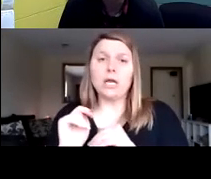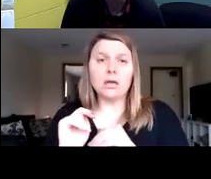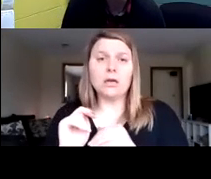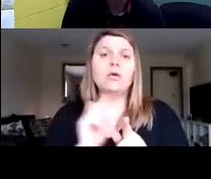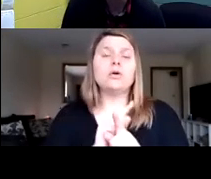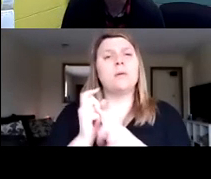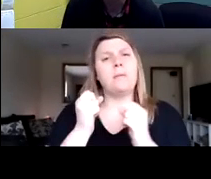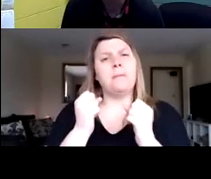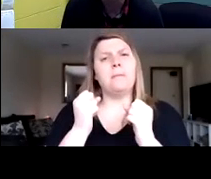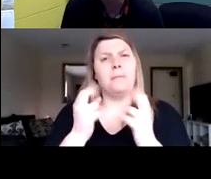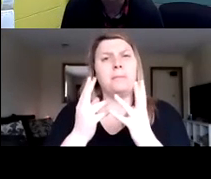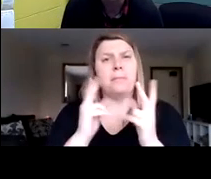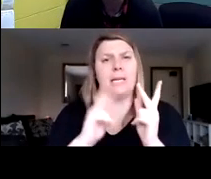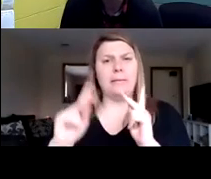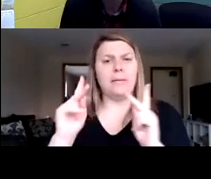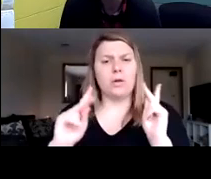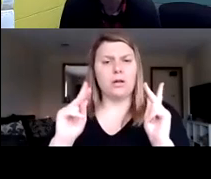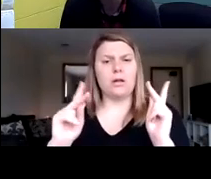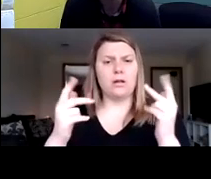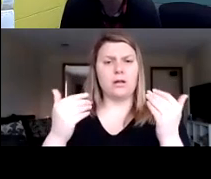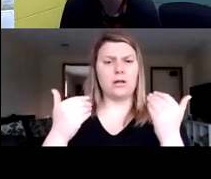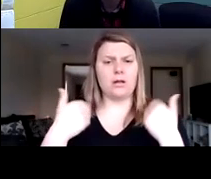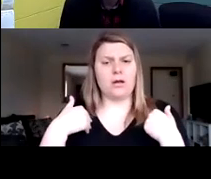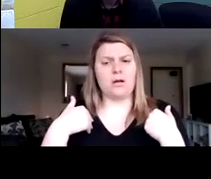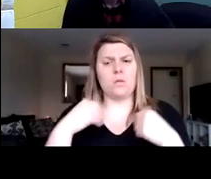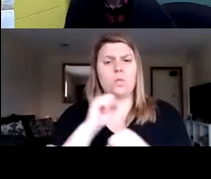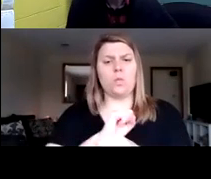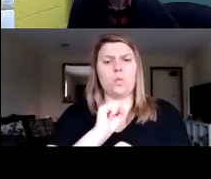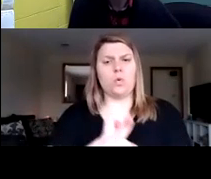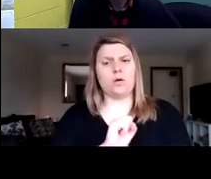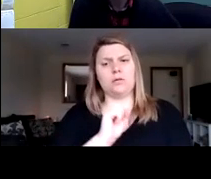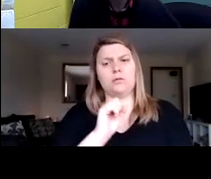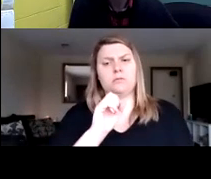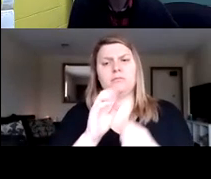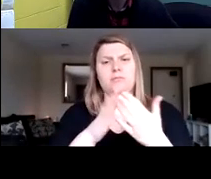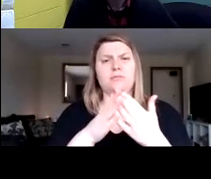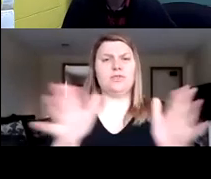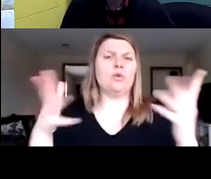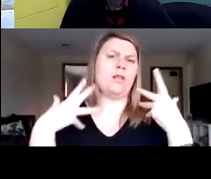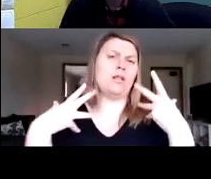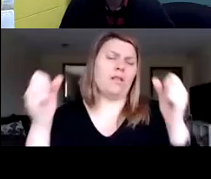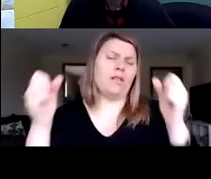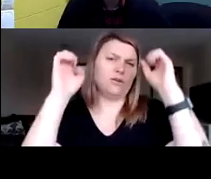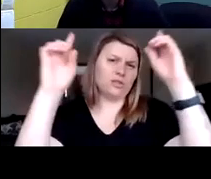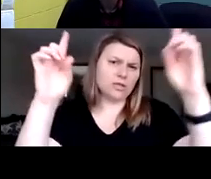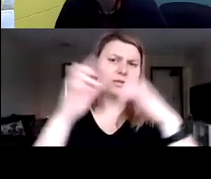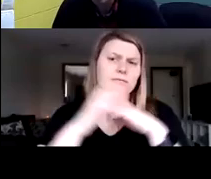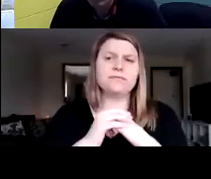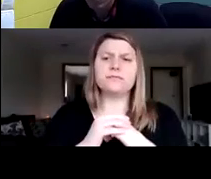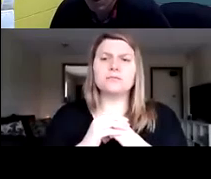of people who had worked on general health education,